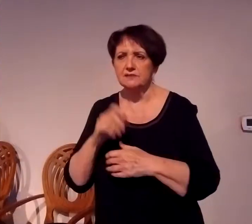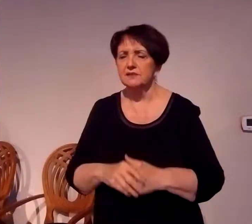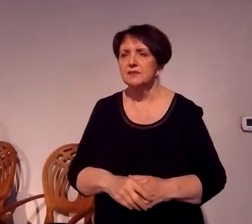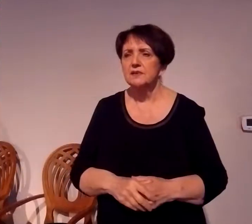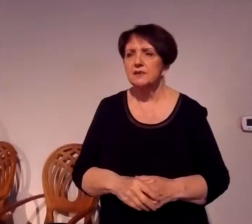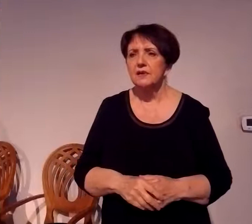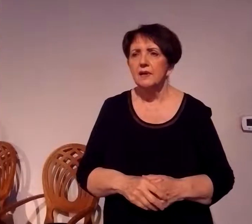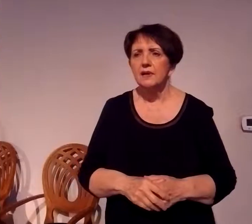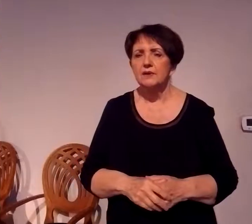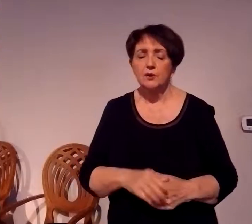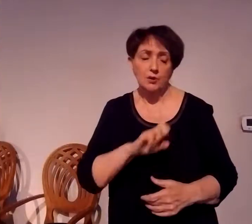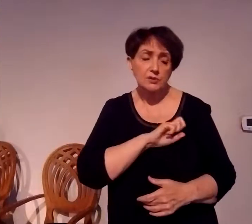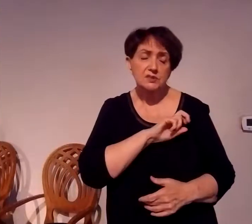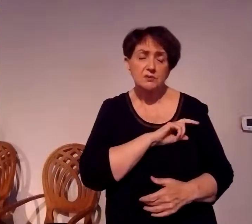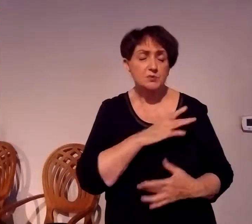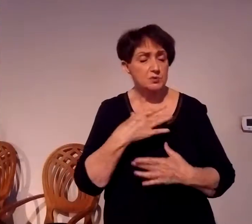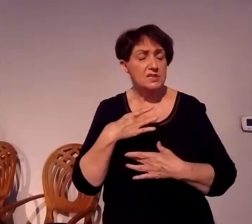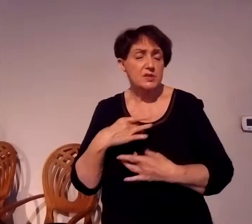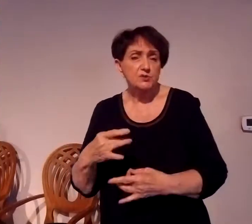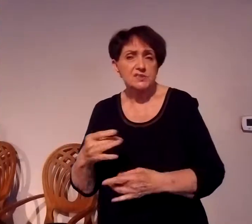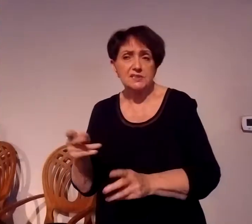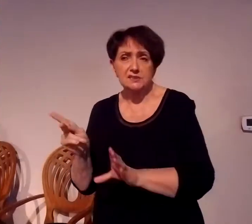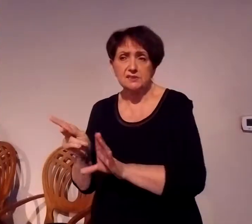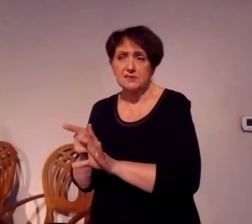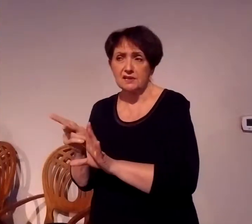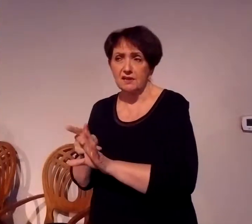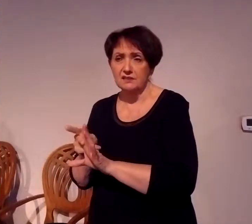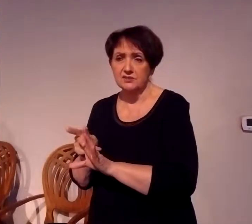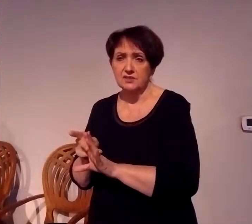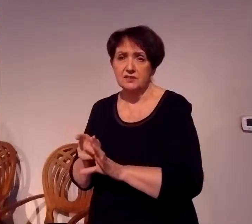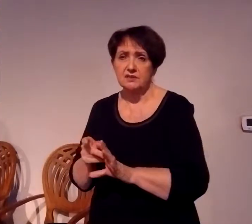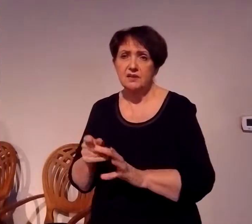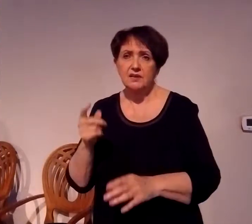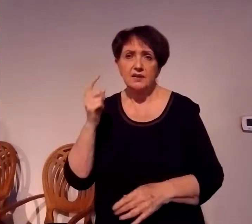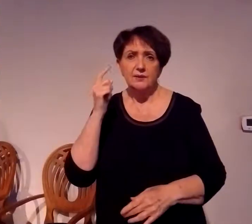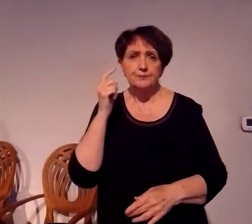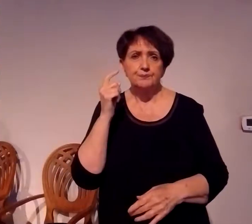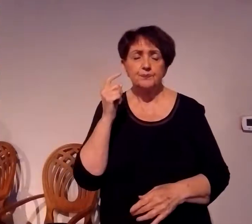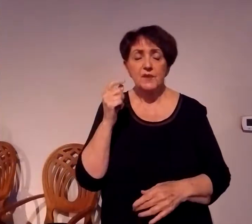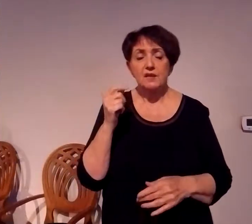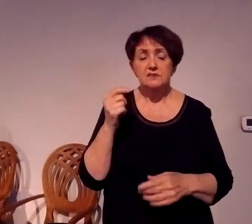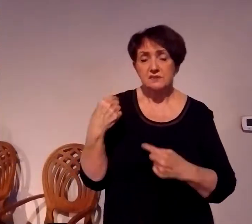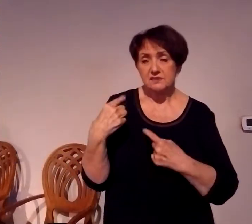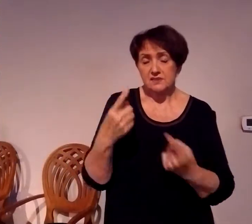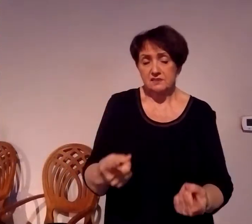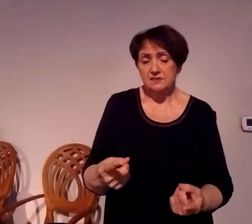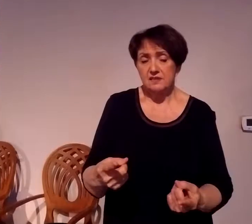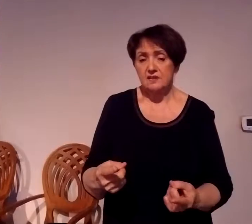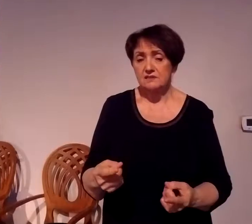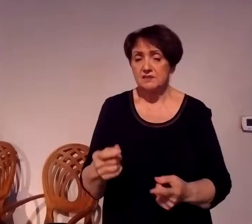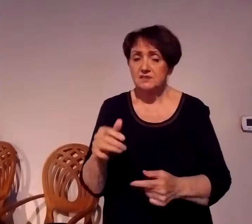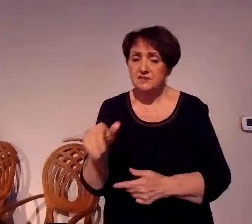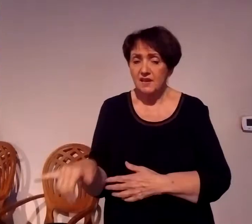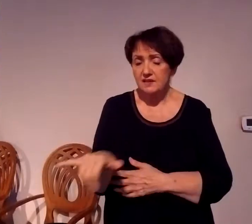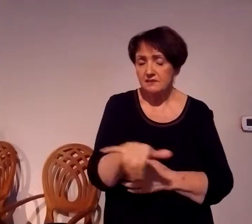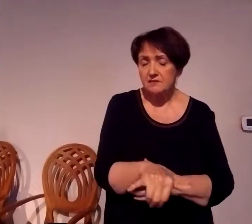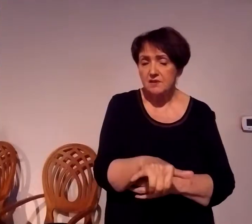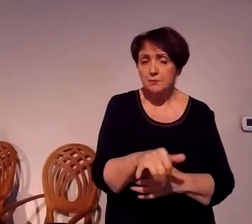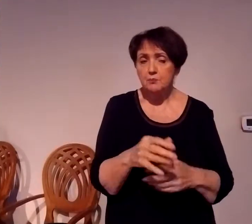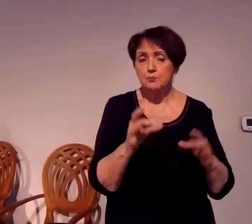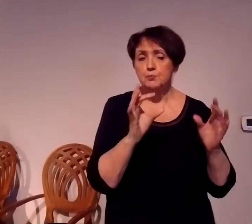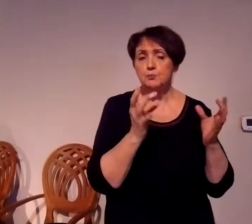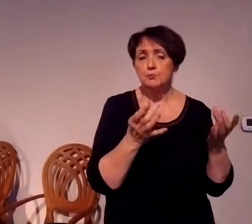Ernest Holmes was very interested in psychology, and since then, new thought and the science of mind has been likened to Buddhism as a spiritual